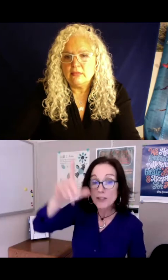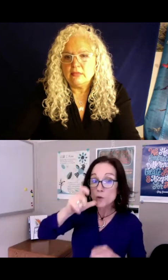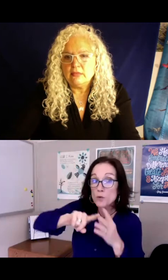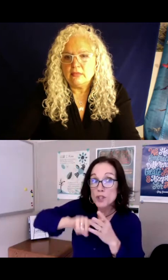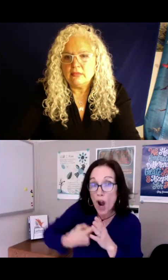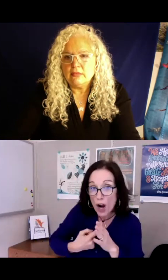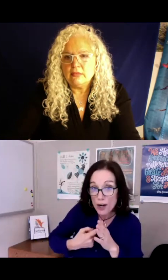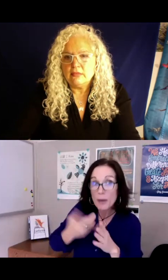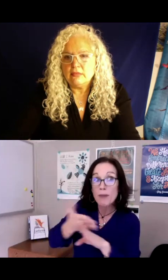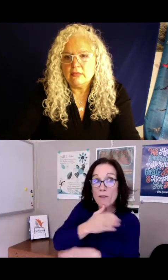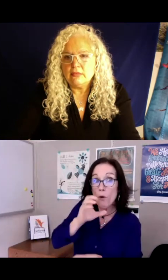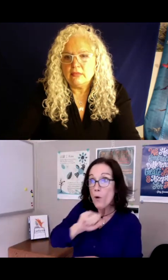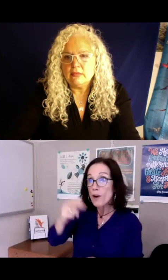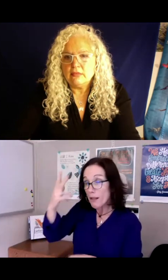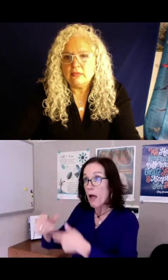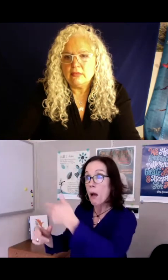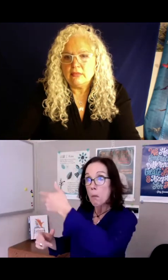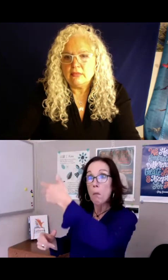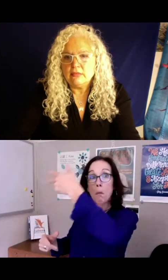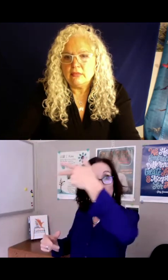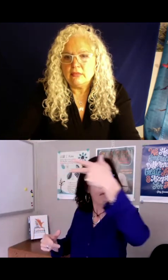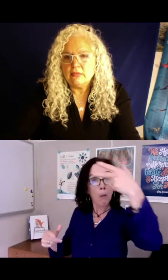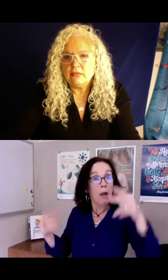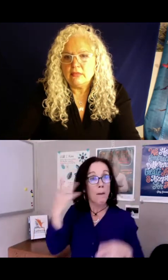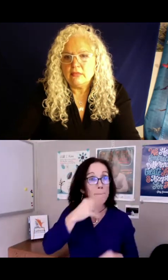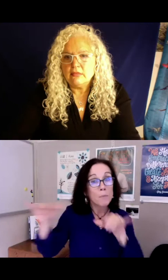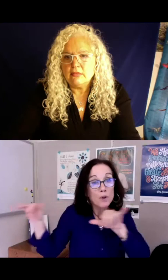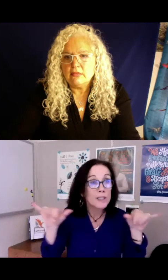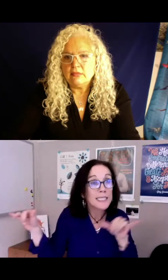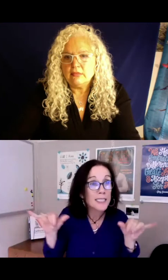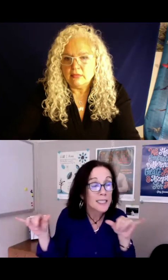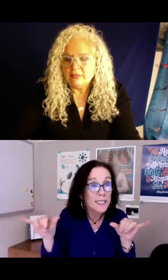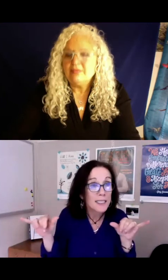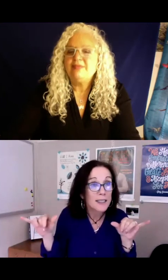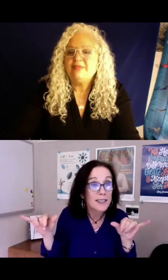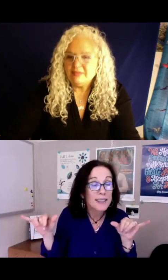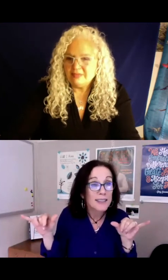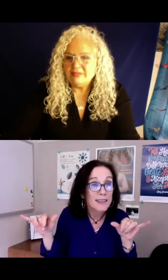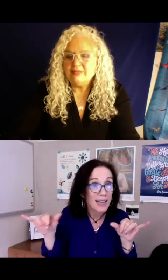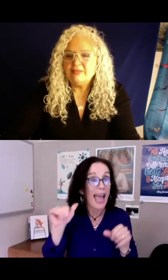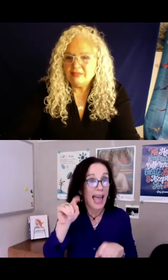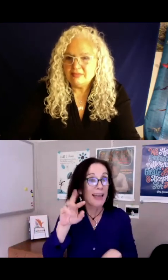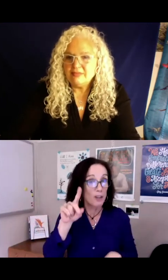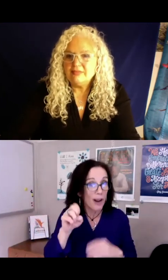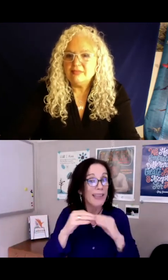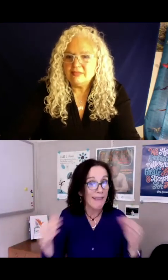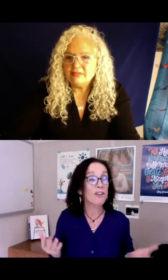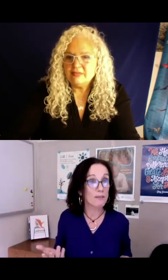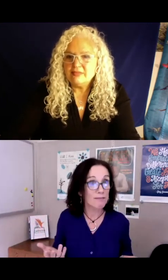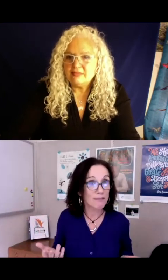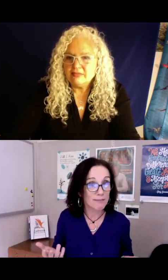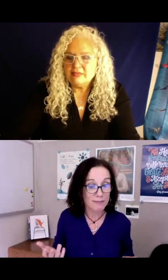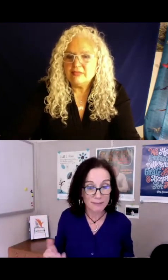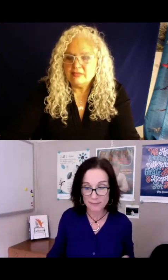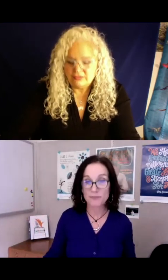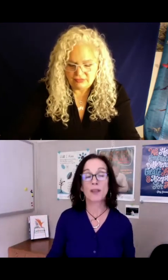with hearing parents who started before the age of 3, they're pretty similar. They're